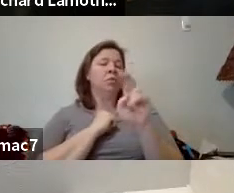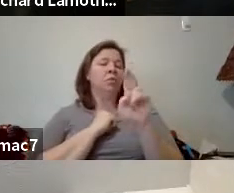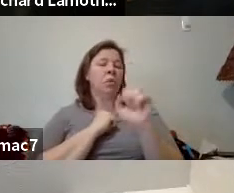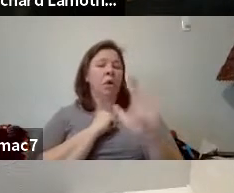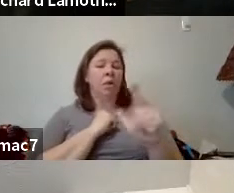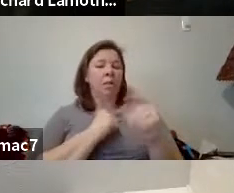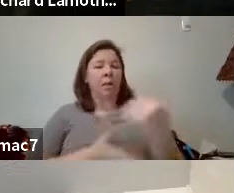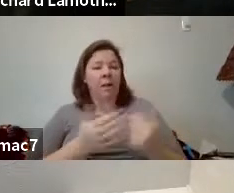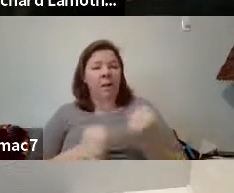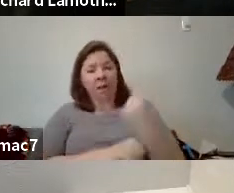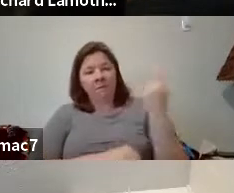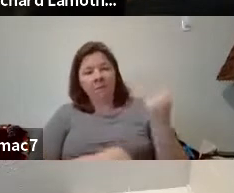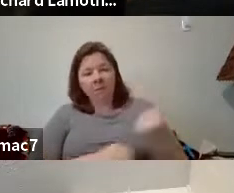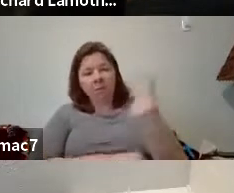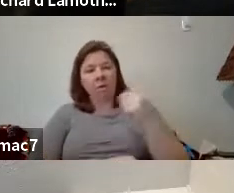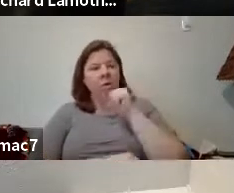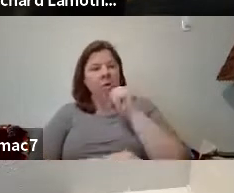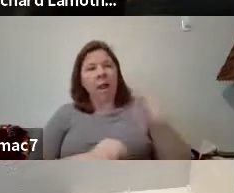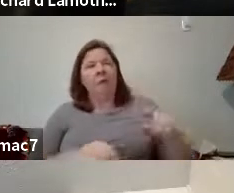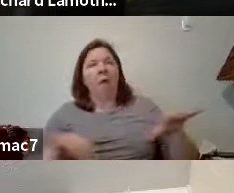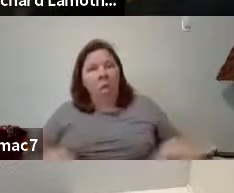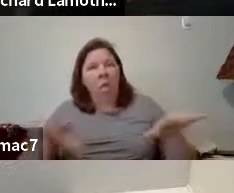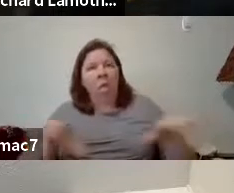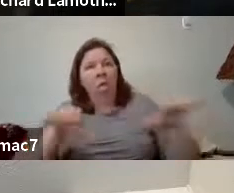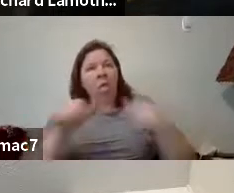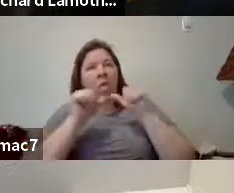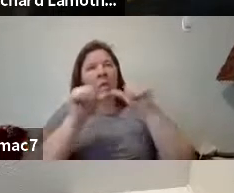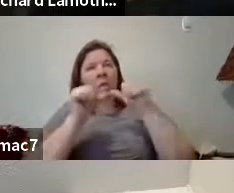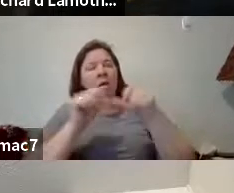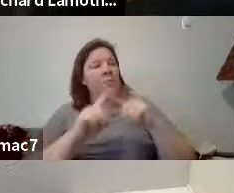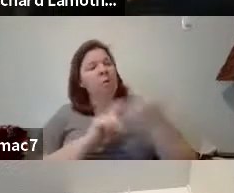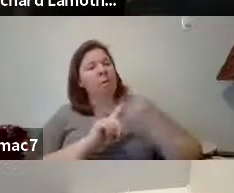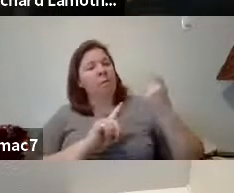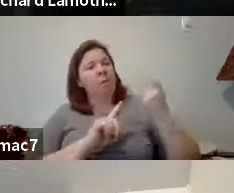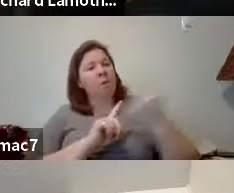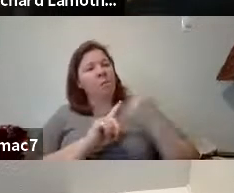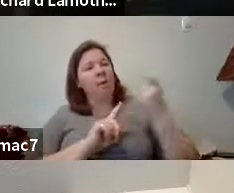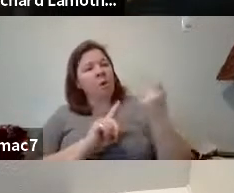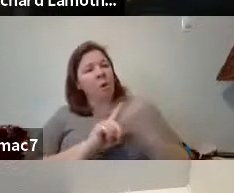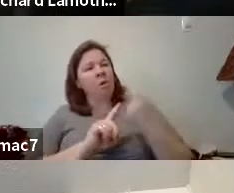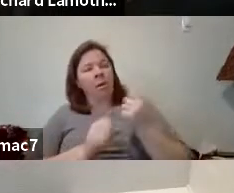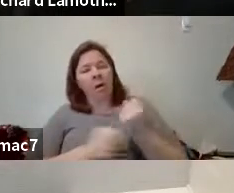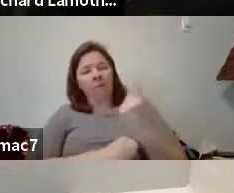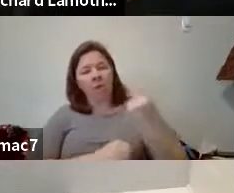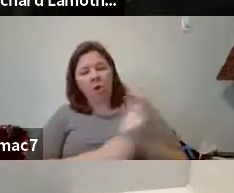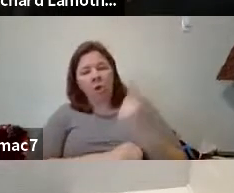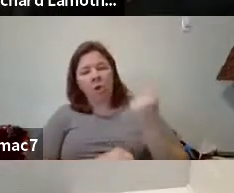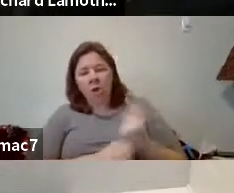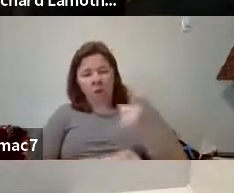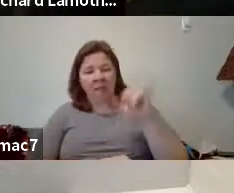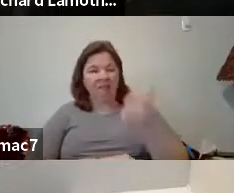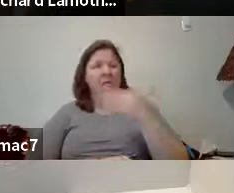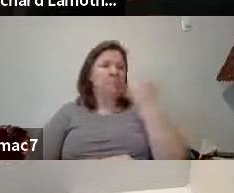not have to produce it every year. I'd rather have it coming in automatically every year. So that's better than income, residual